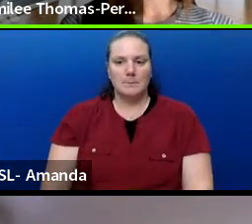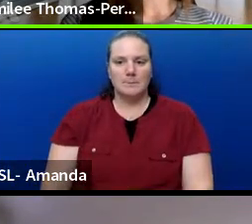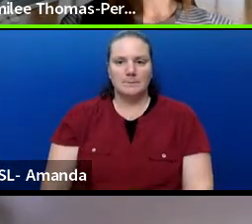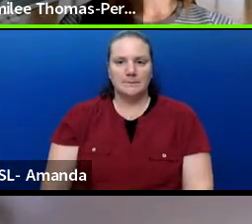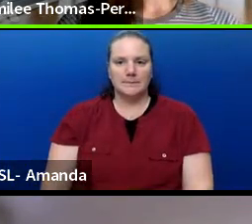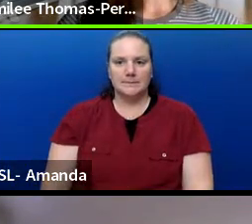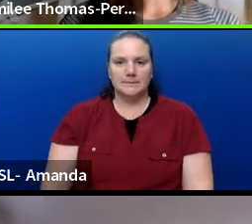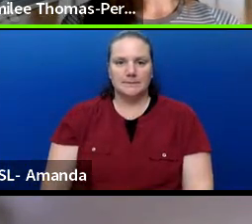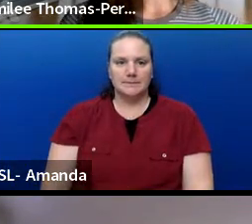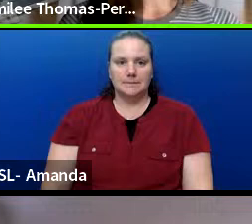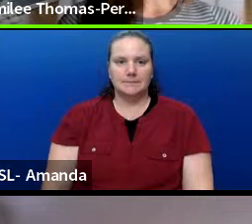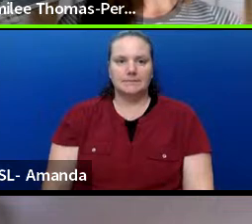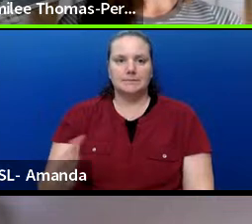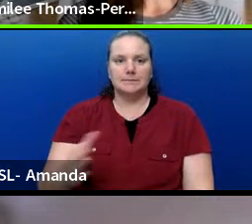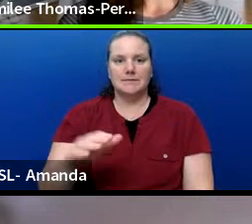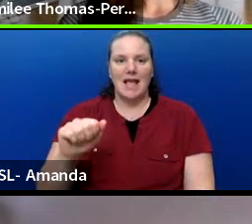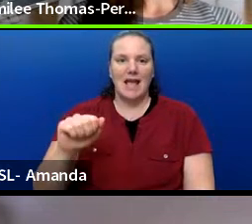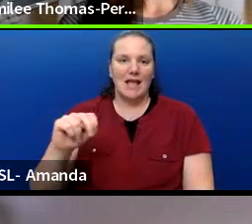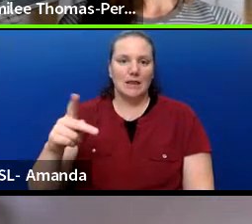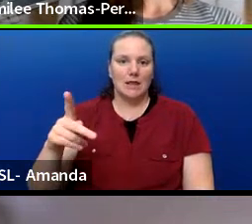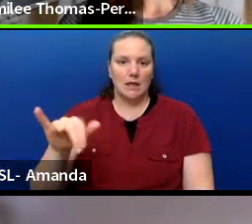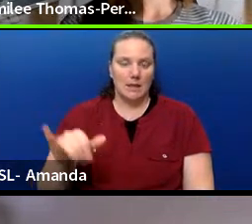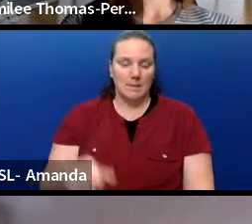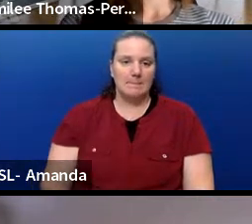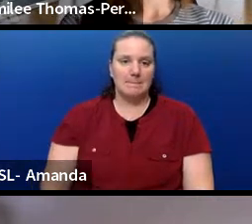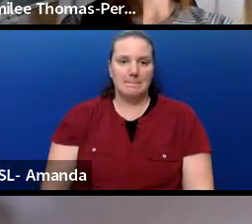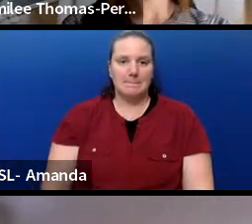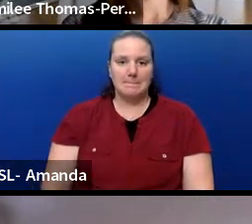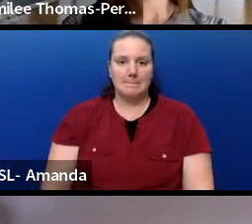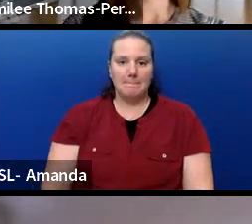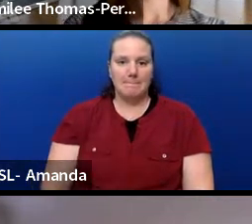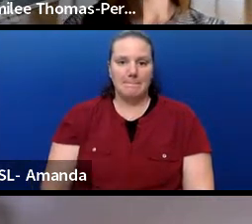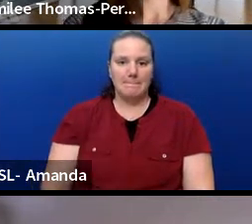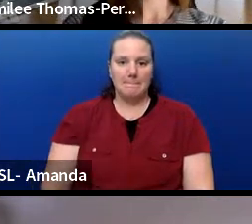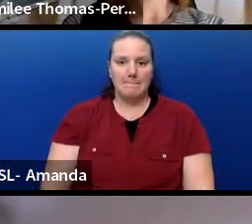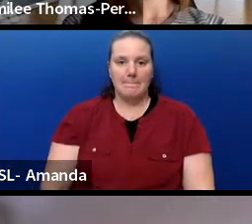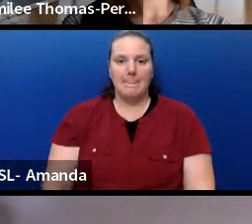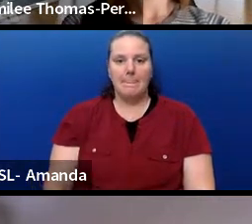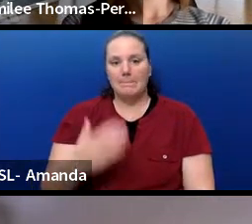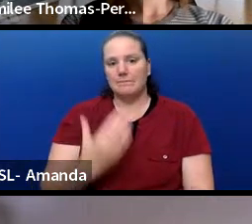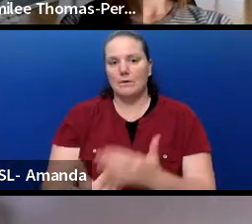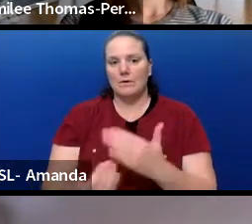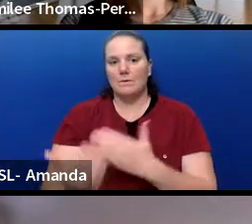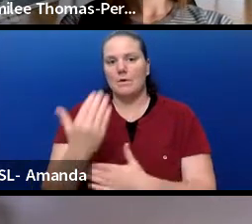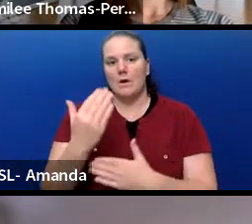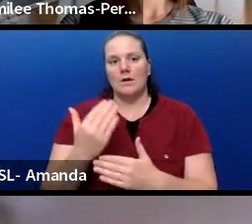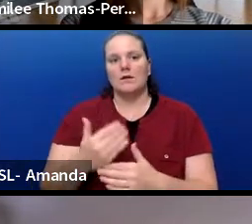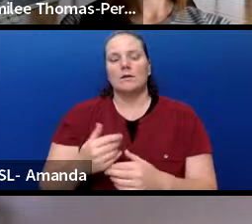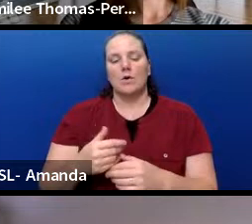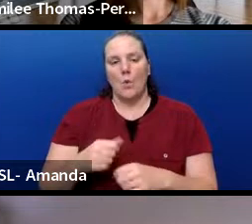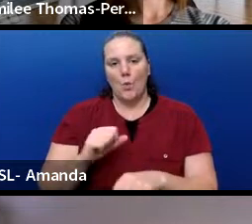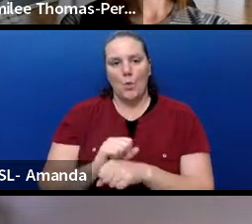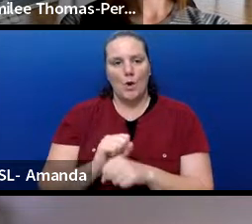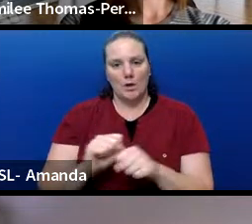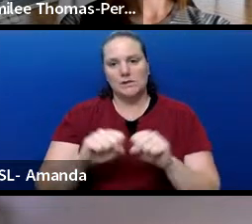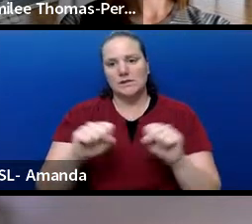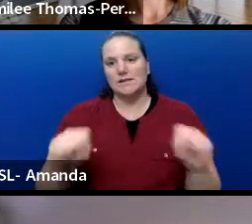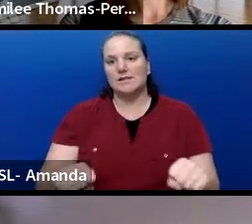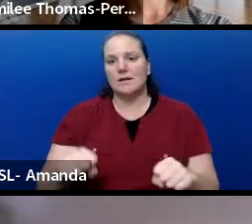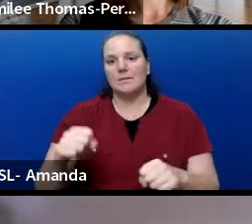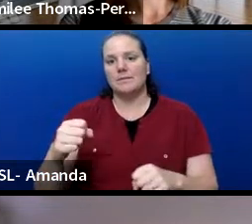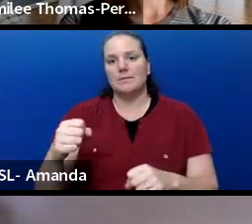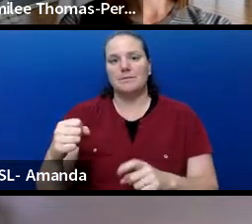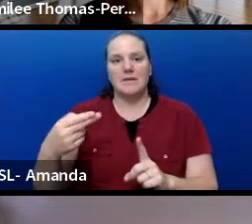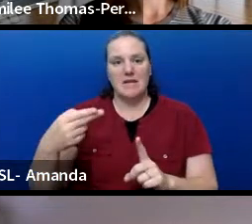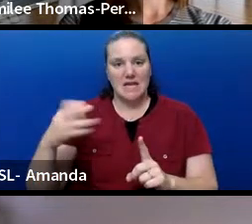Thank you. Let's go to Anthony, and then we'll go to Ray. Hey everyone, good morning. Anthony Samperio, Work Systems, he, him pronouns, Senior